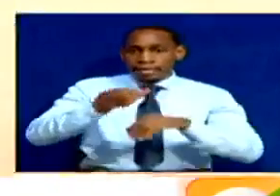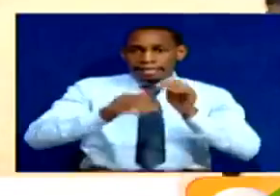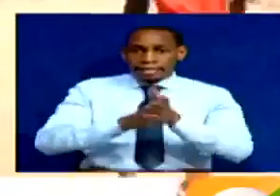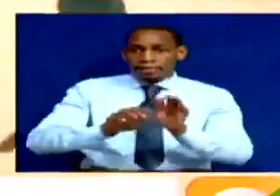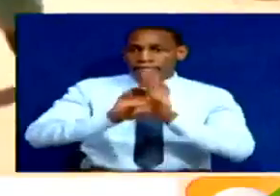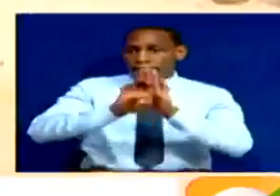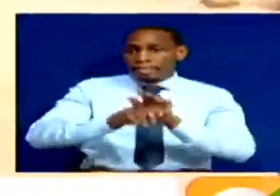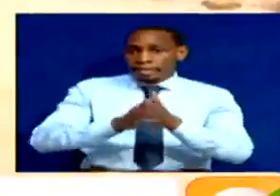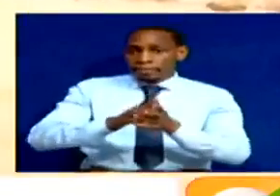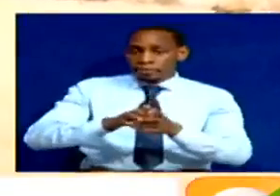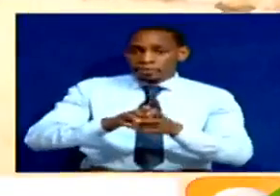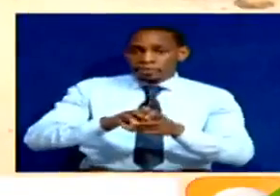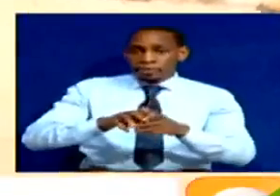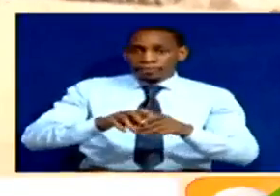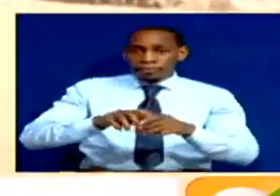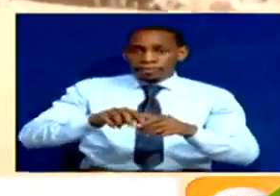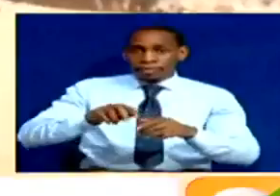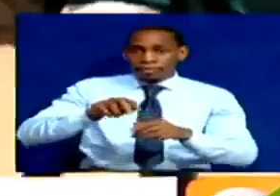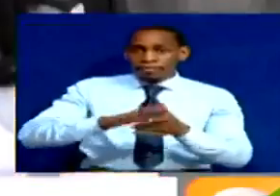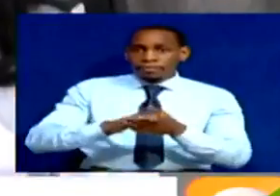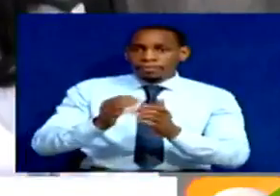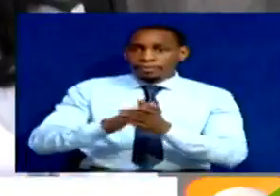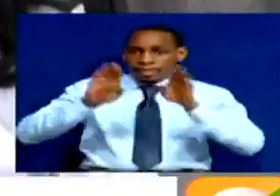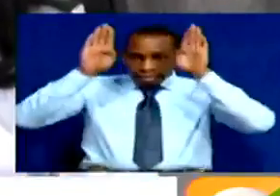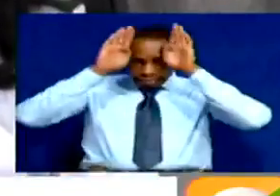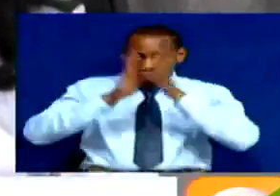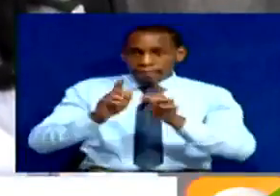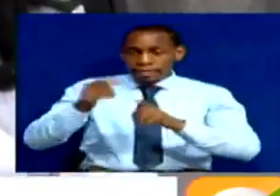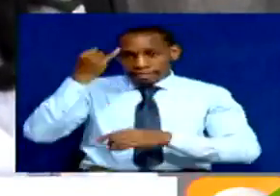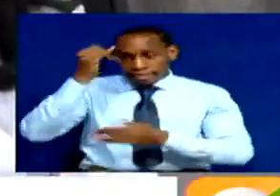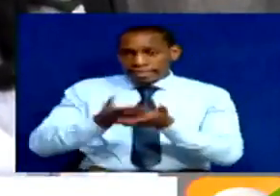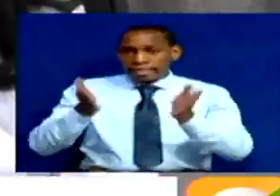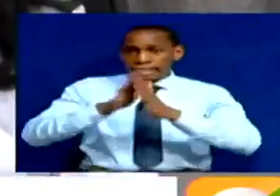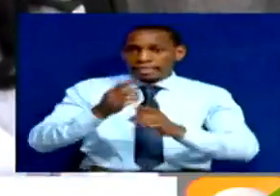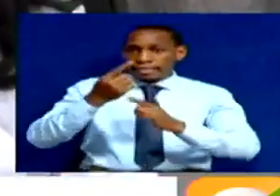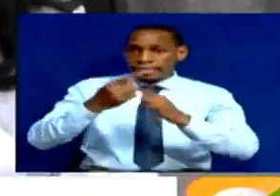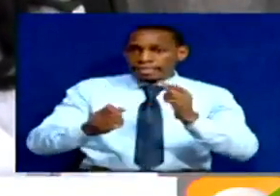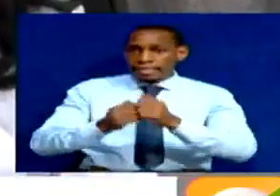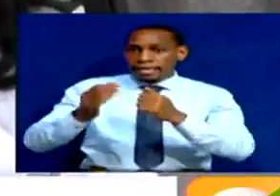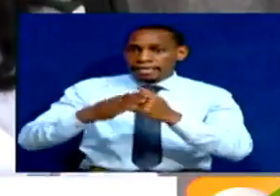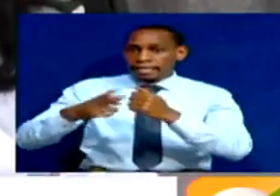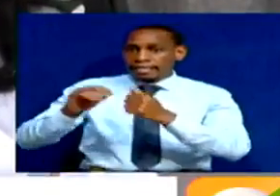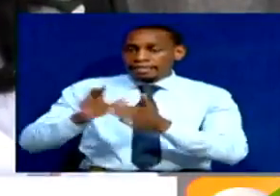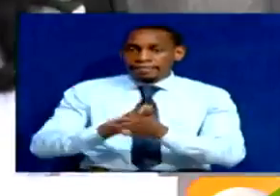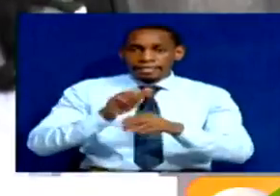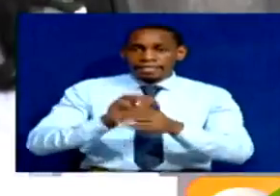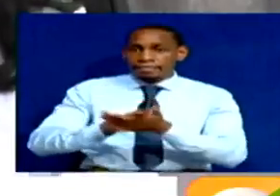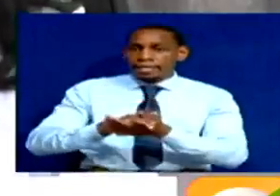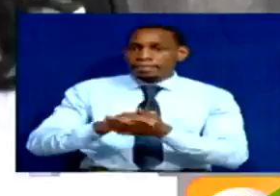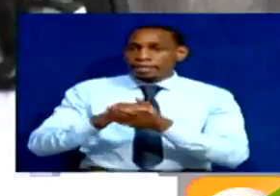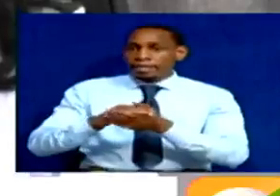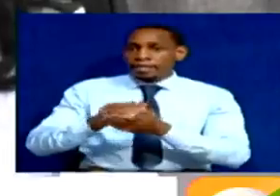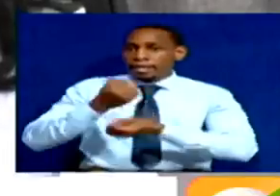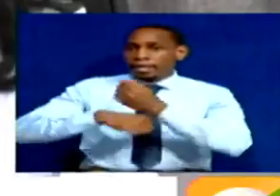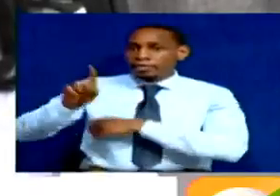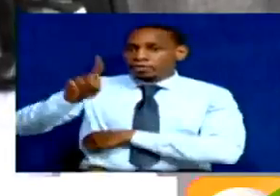rabbits. The concept, however, died in mid-90s. You'd do something wrong, then you'd be sent to the school plot or the